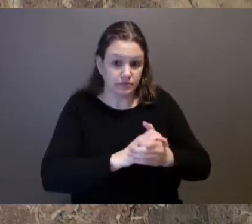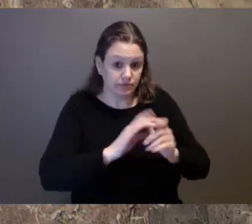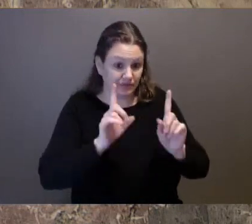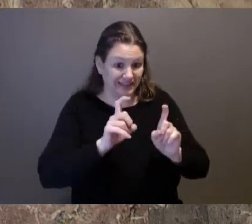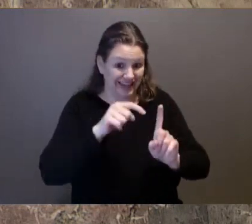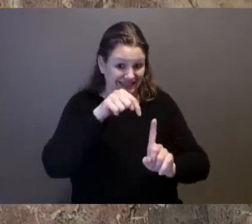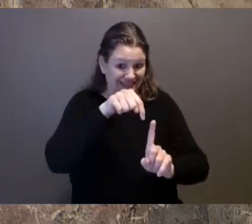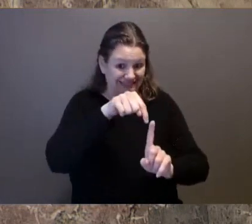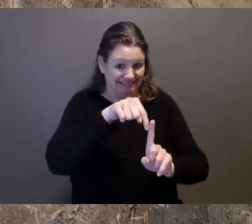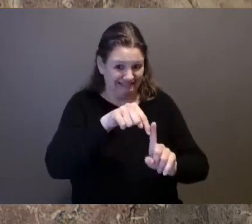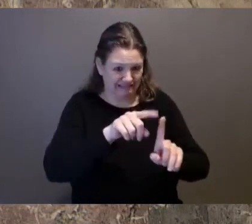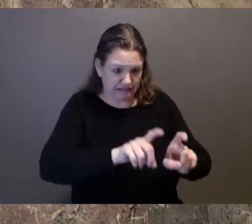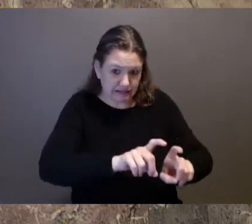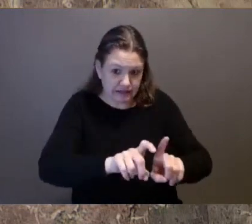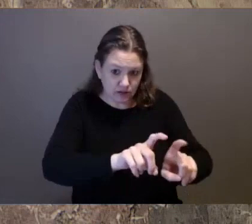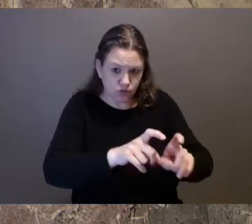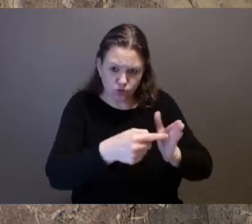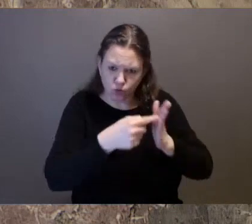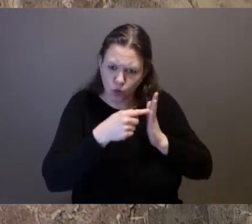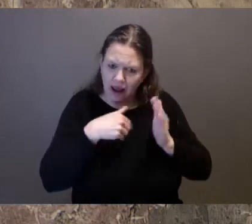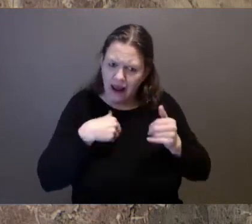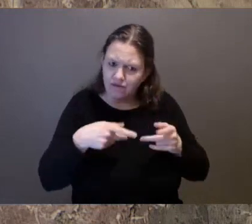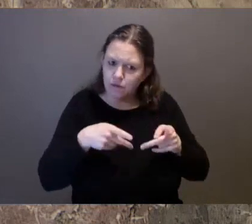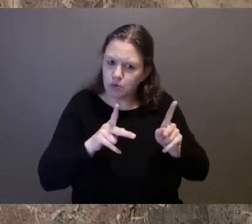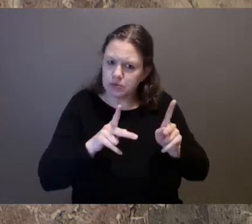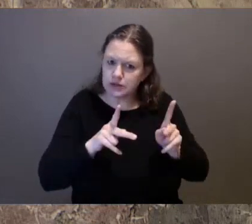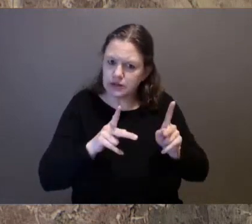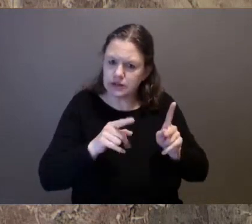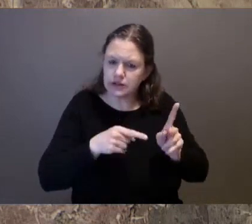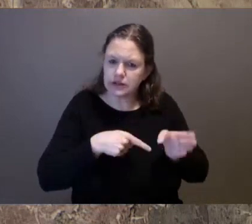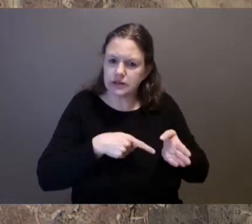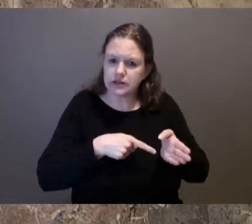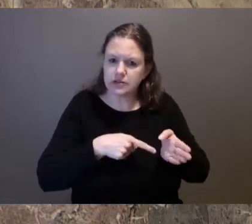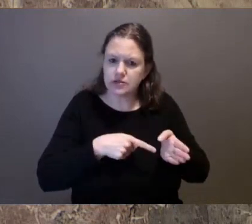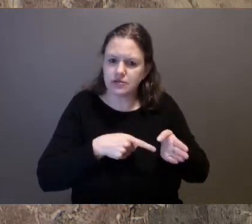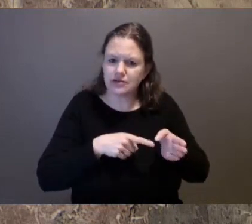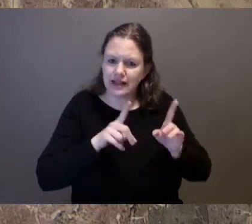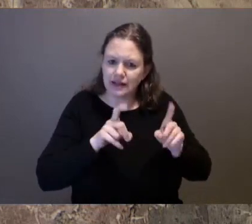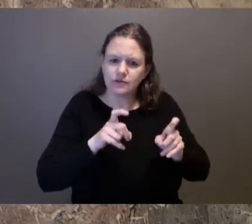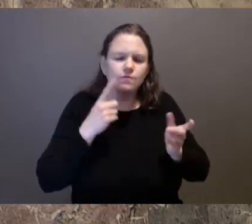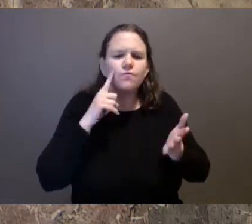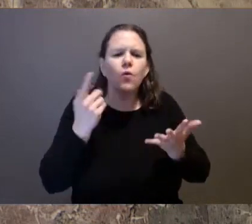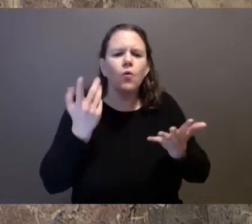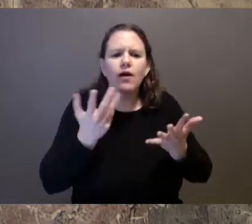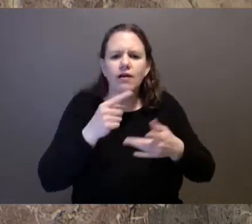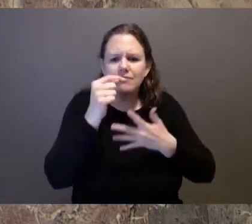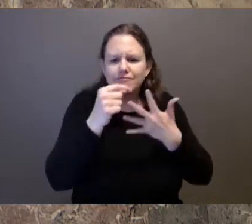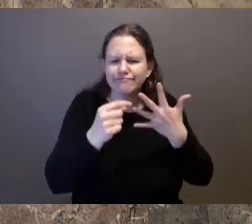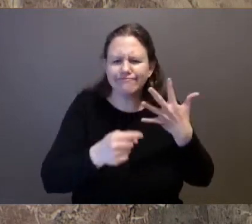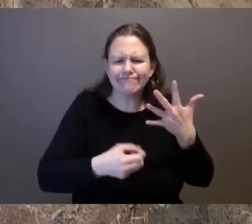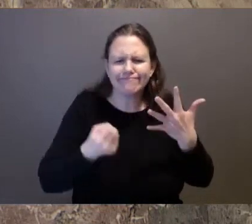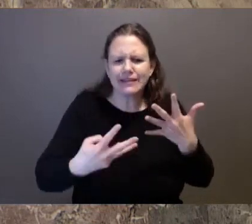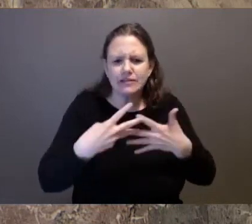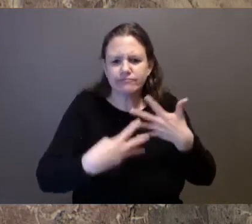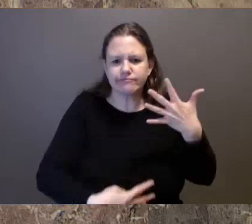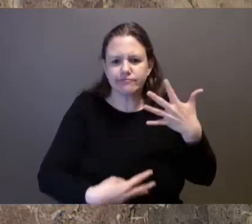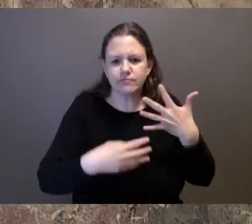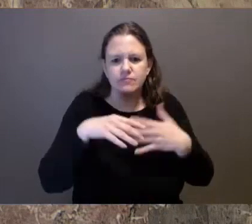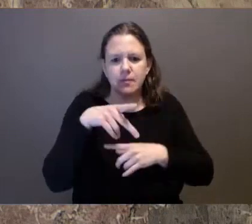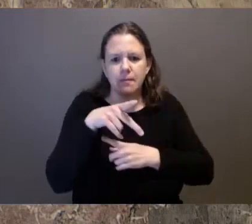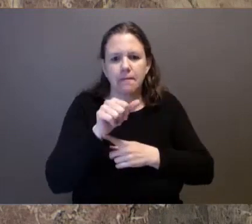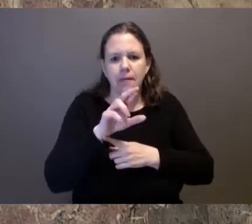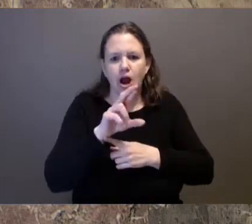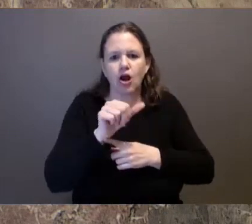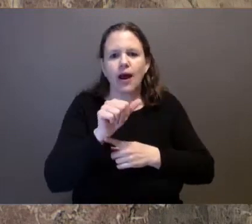is tested for relevant parameters that are available at commercial labs. The testing is done